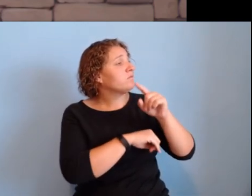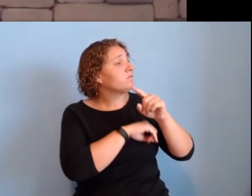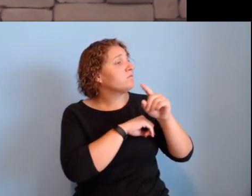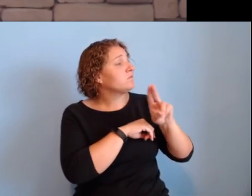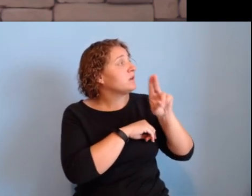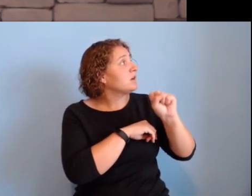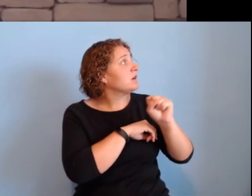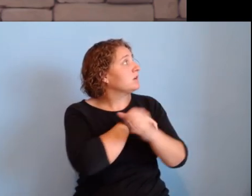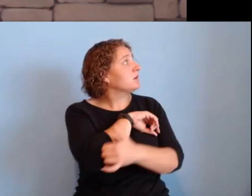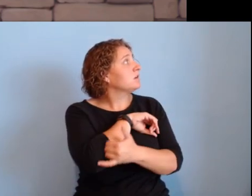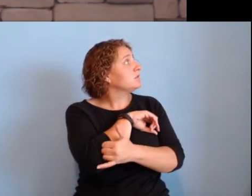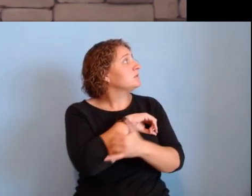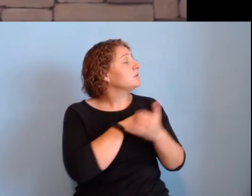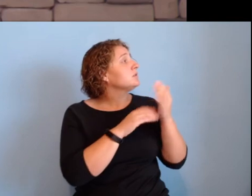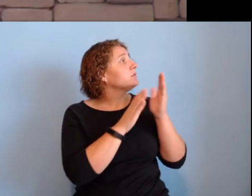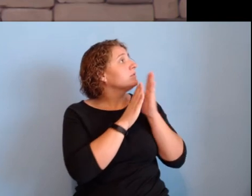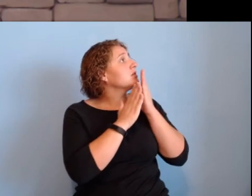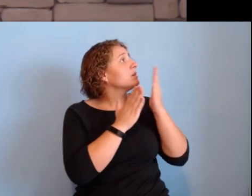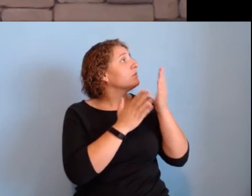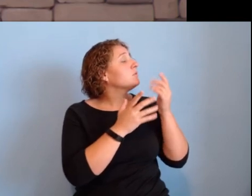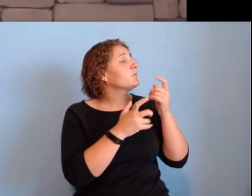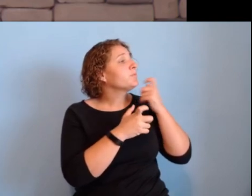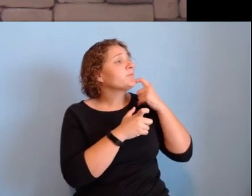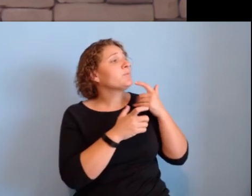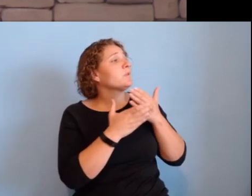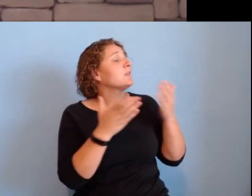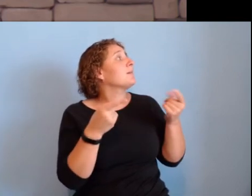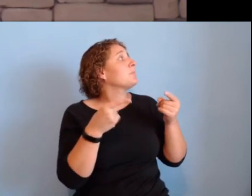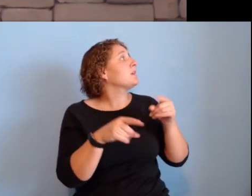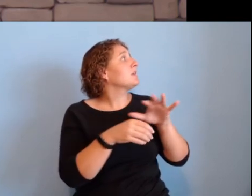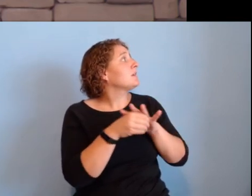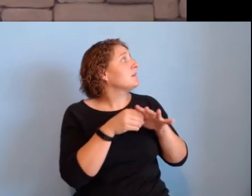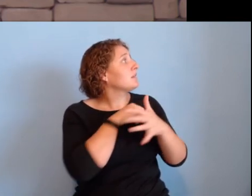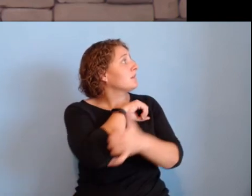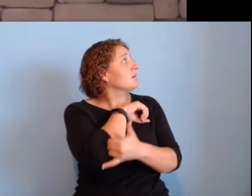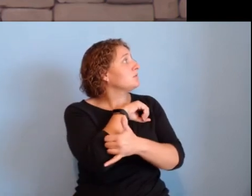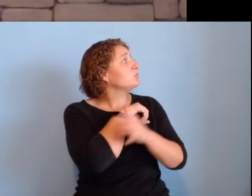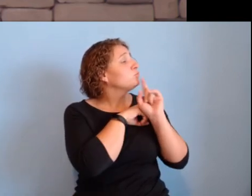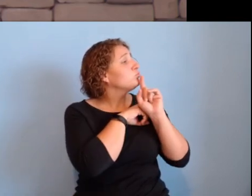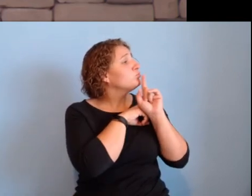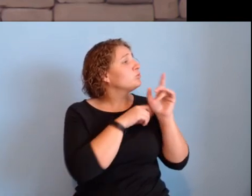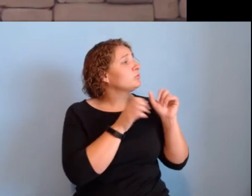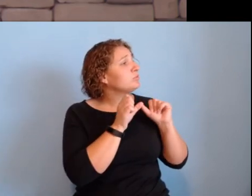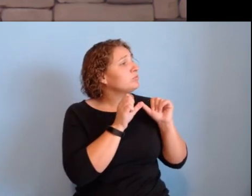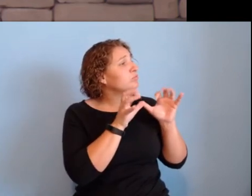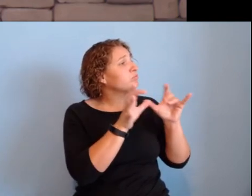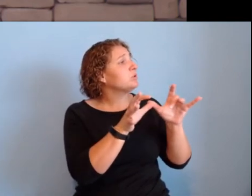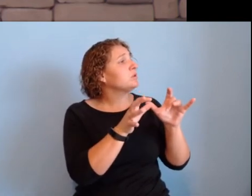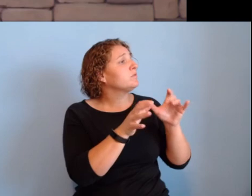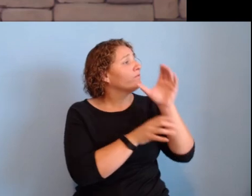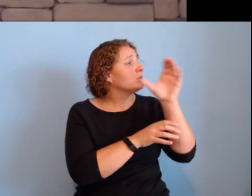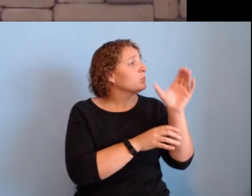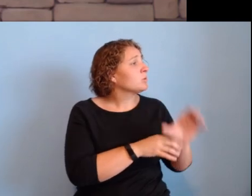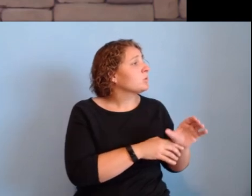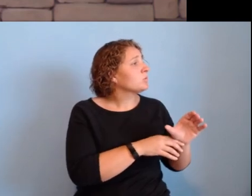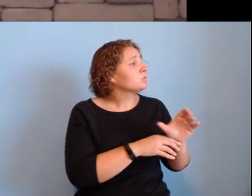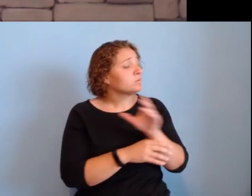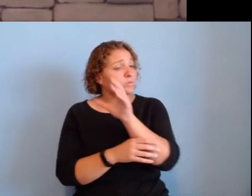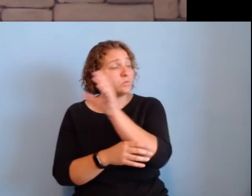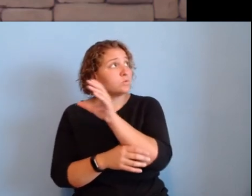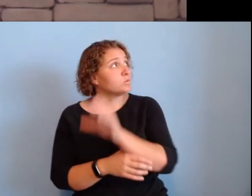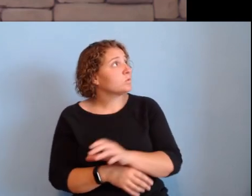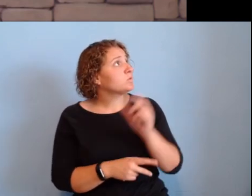cool things we're hearing about going on around the country. Would to God, it would spread from coast to coast. We'd